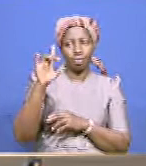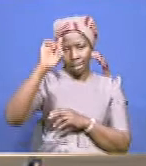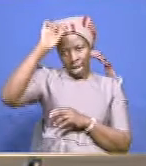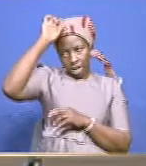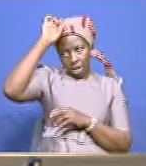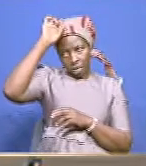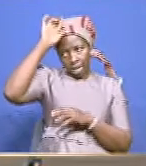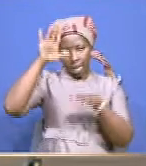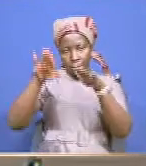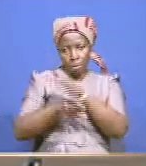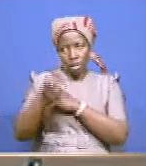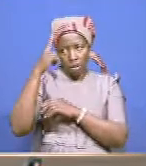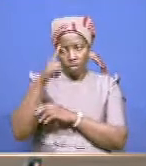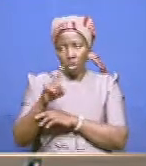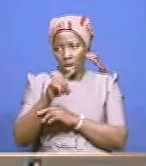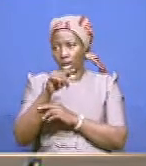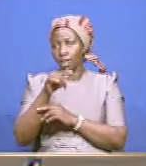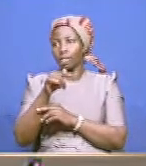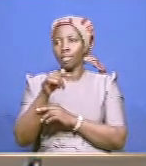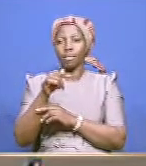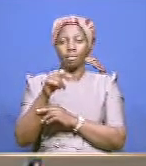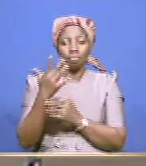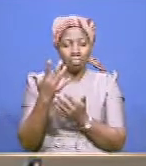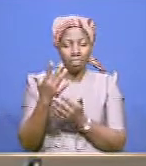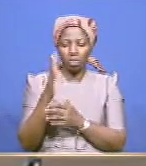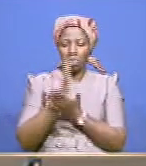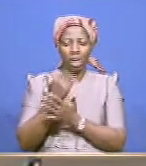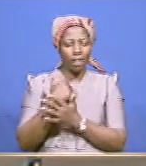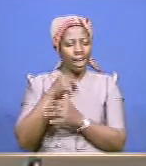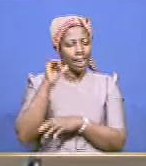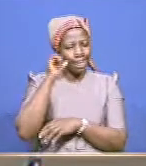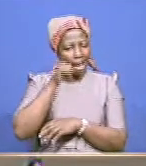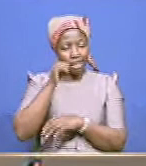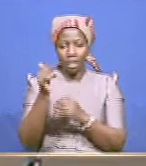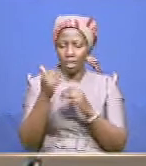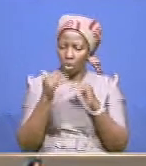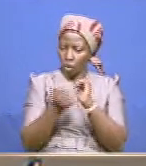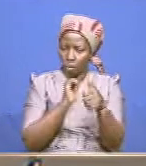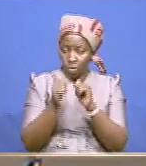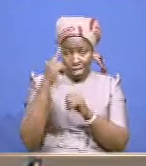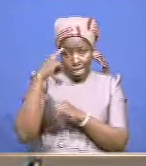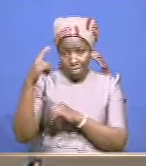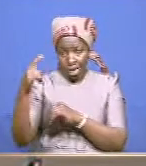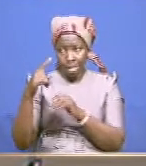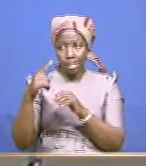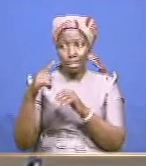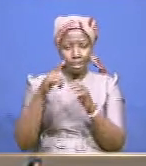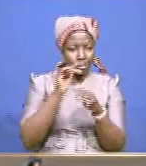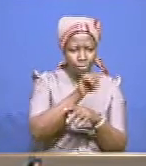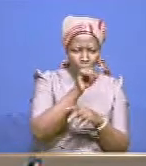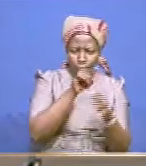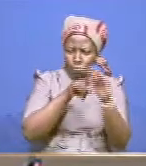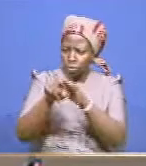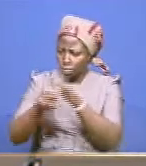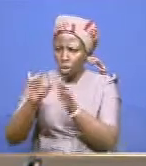County Assembly Speaker Florence Mwangangi. uh-huh, And we had a very healthy competition. uh-huh. Imagine going all the county assembly asking for the votes. Wow.